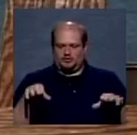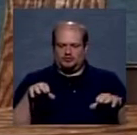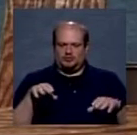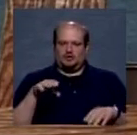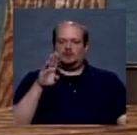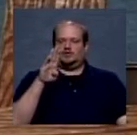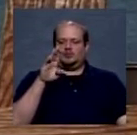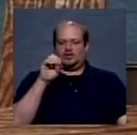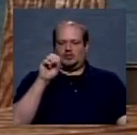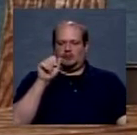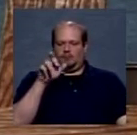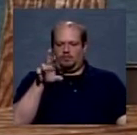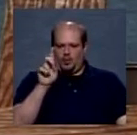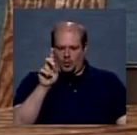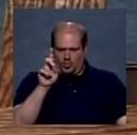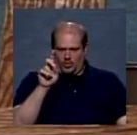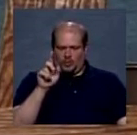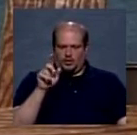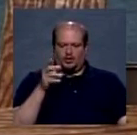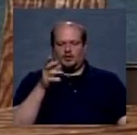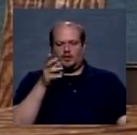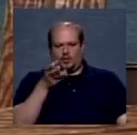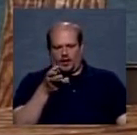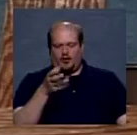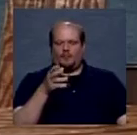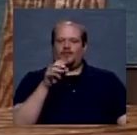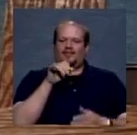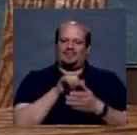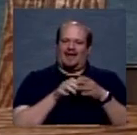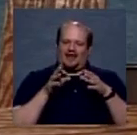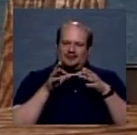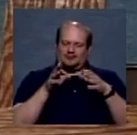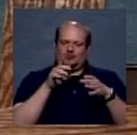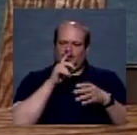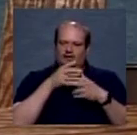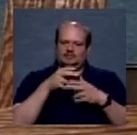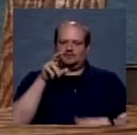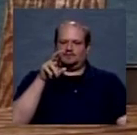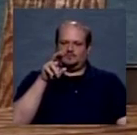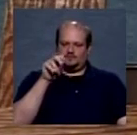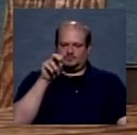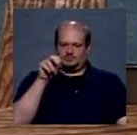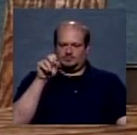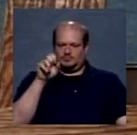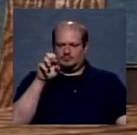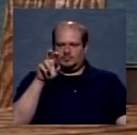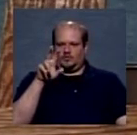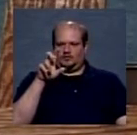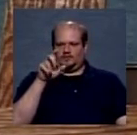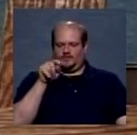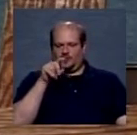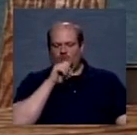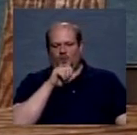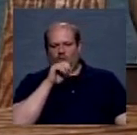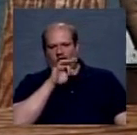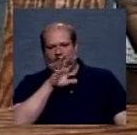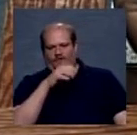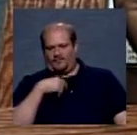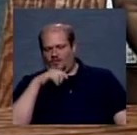where I am and been there watching it. That street is named Roosevelt. You old enough, you 85 and I'm